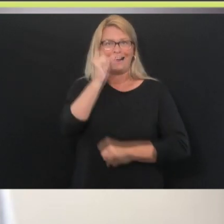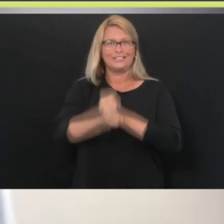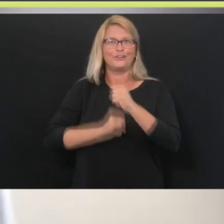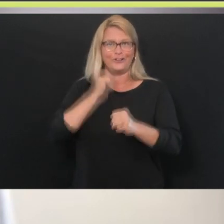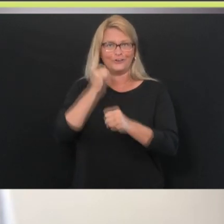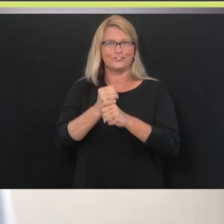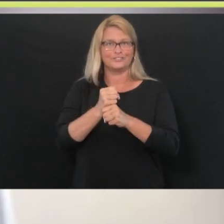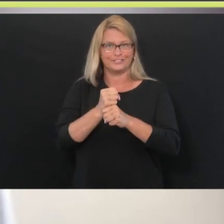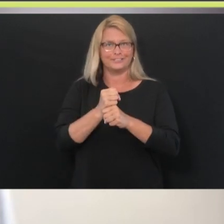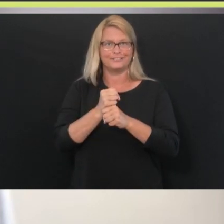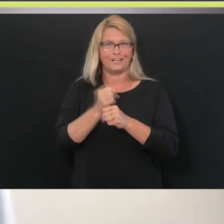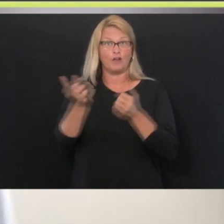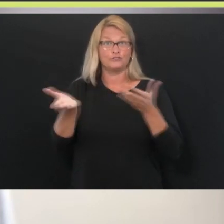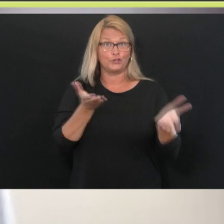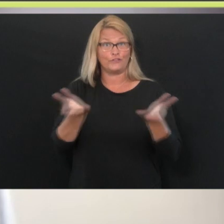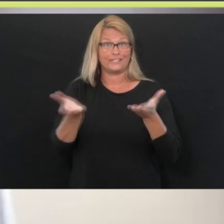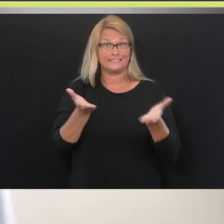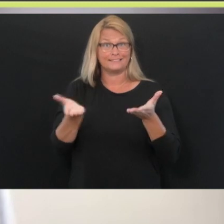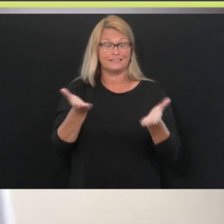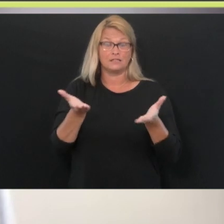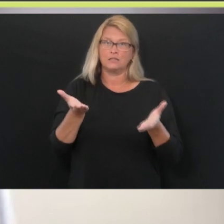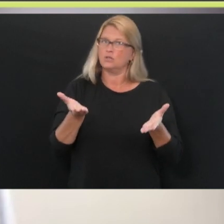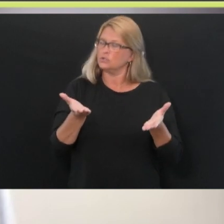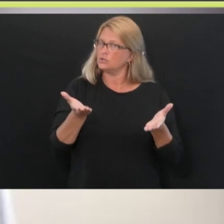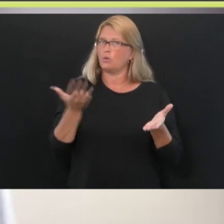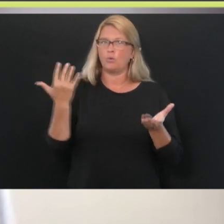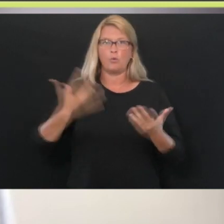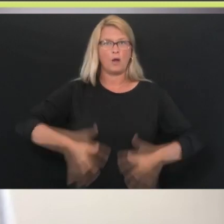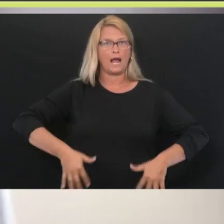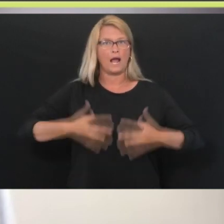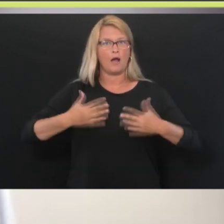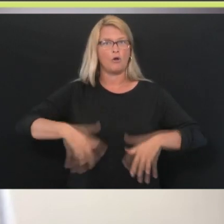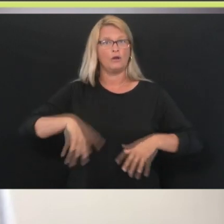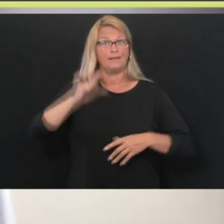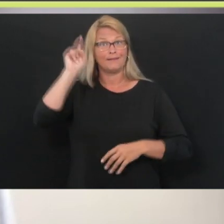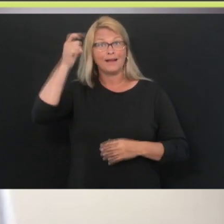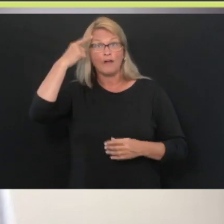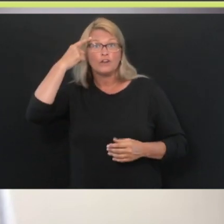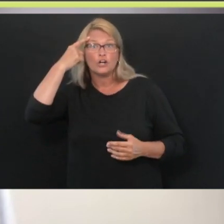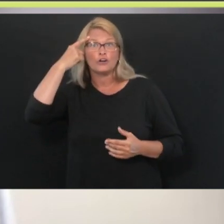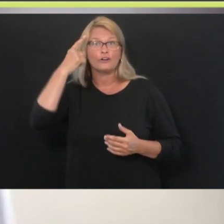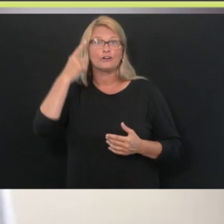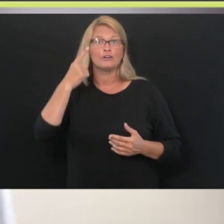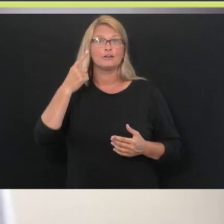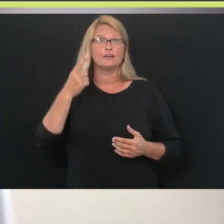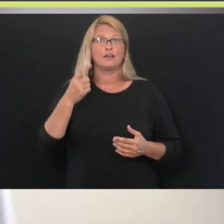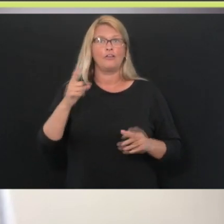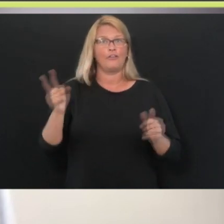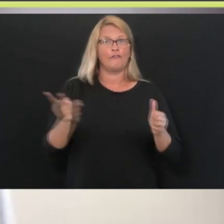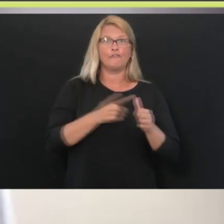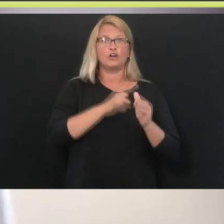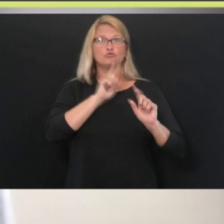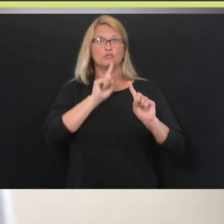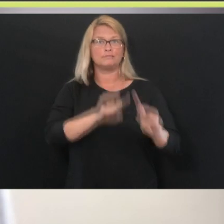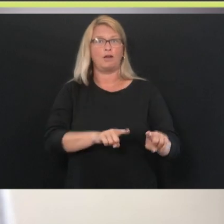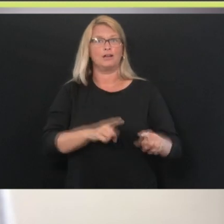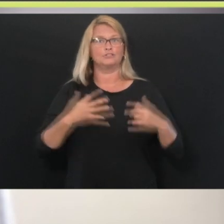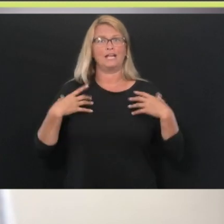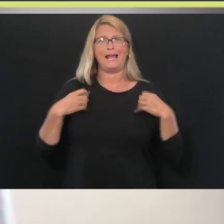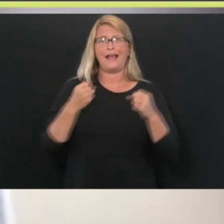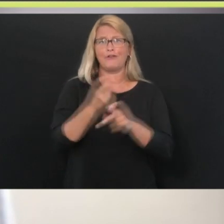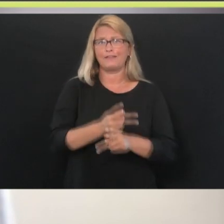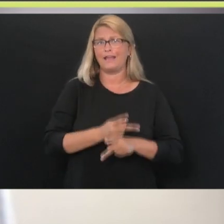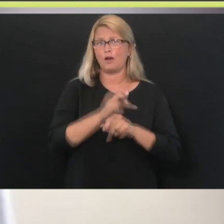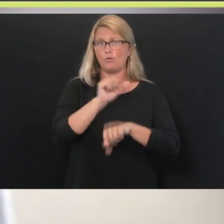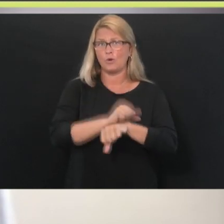of service. So on behalf of the governor, our first responders, our healthcare workers, and